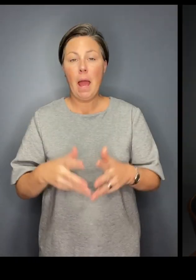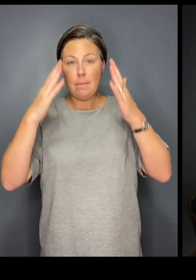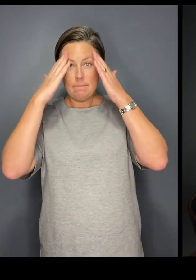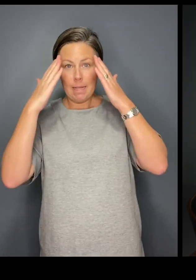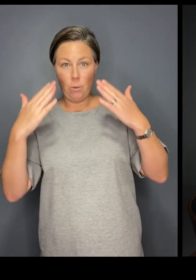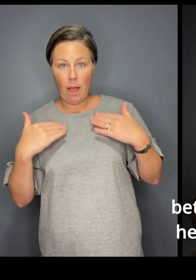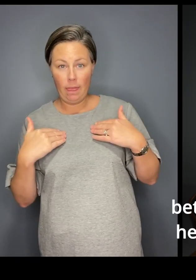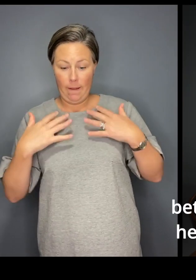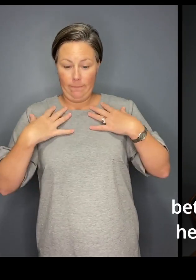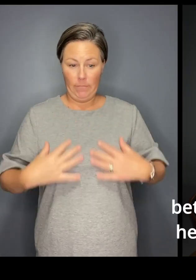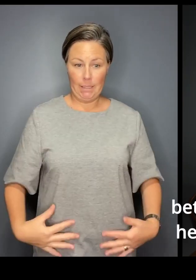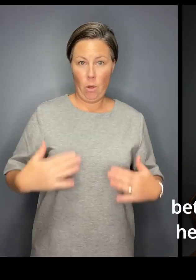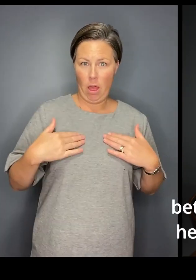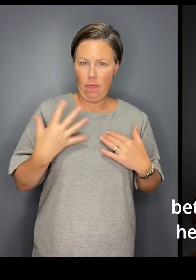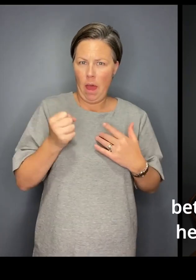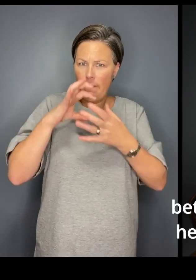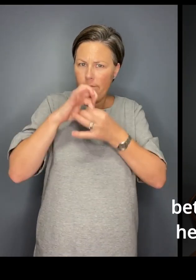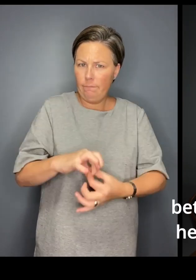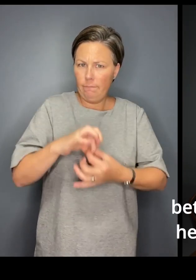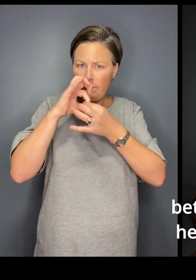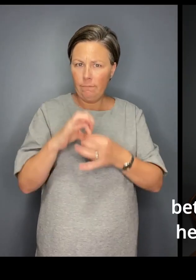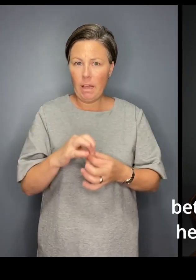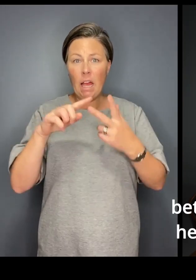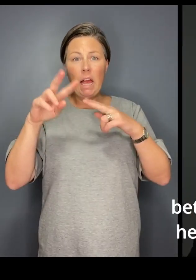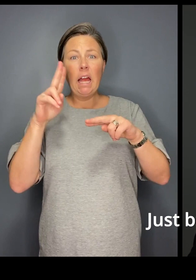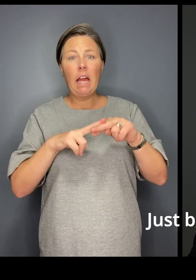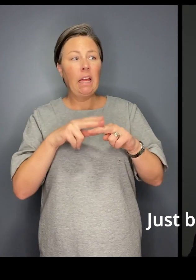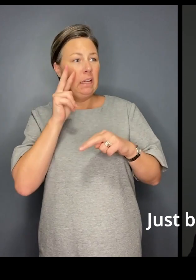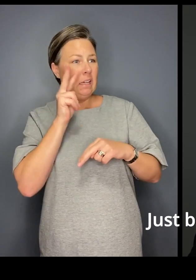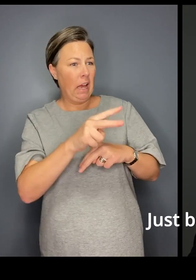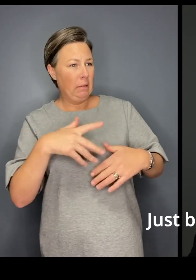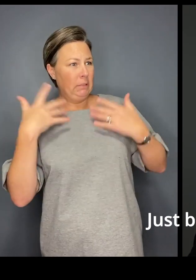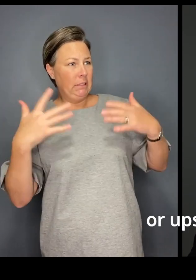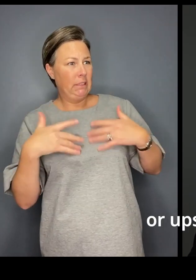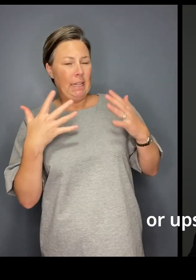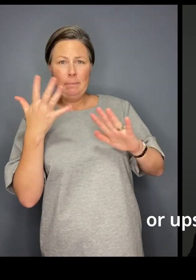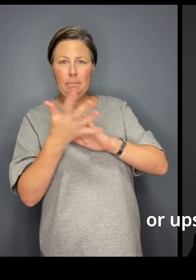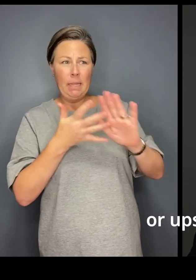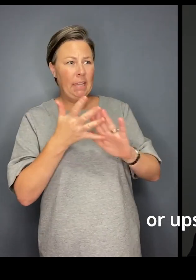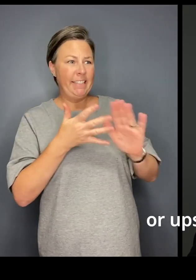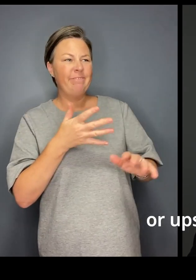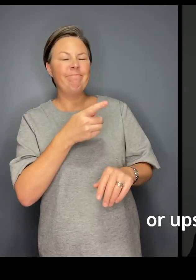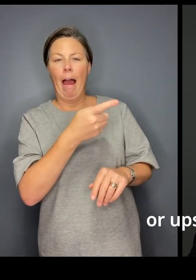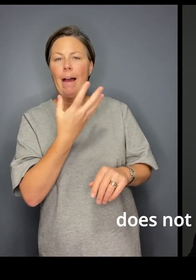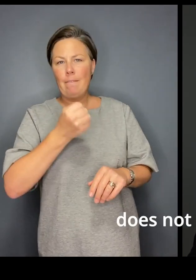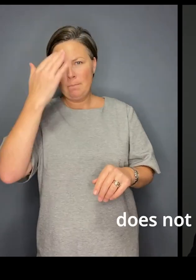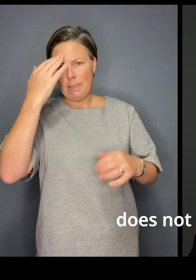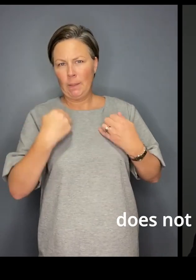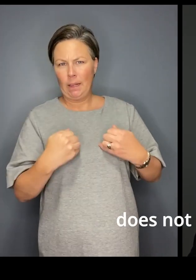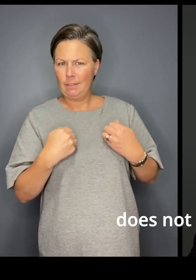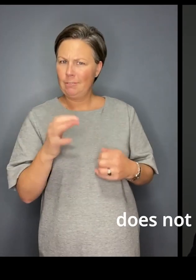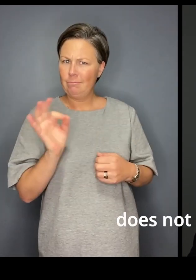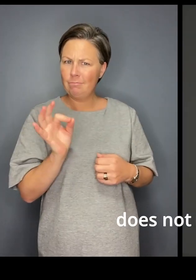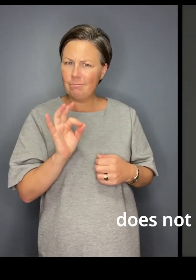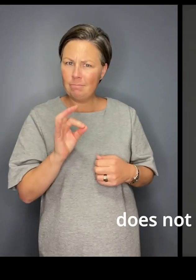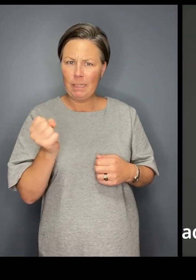I think the relationship between physical and mental health is poorly understood. Just because someone is distressed or upset in a medical appointment does not mean they have a